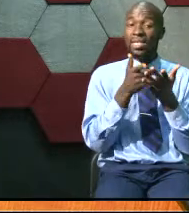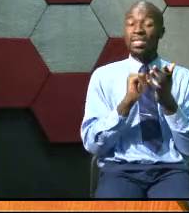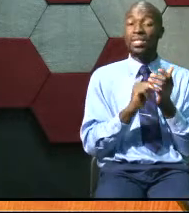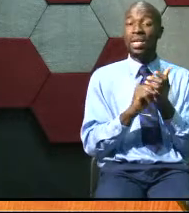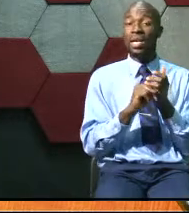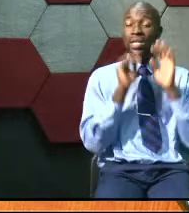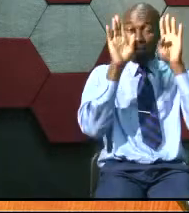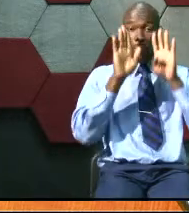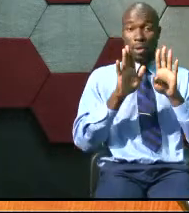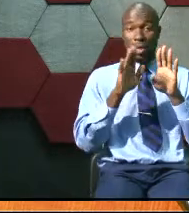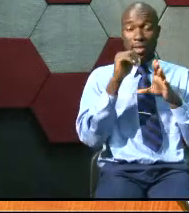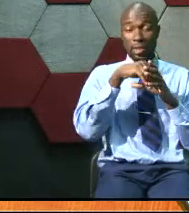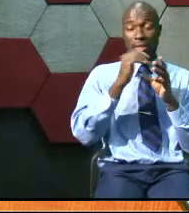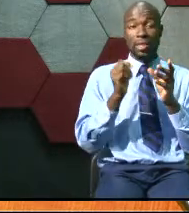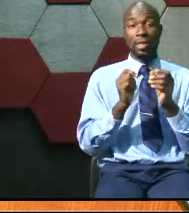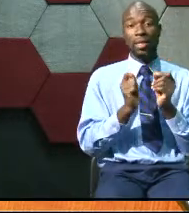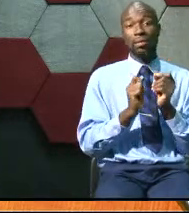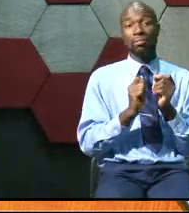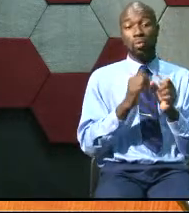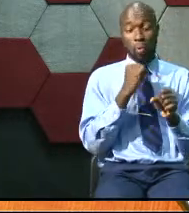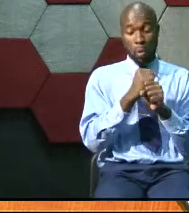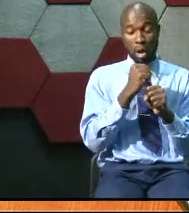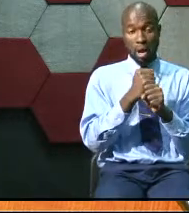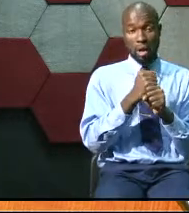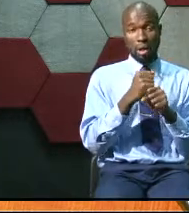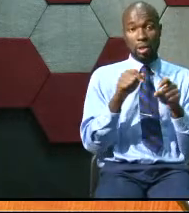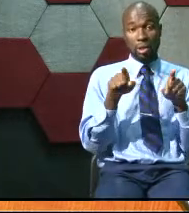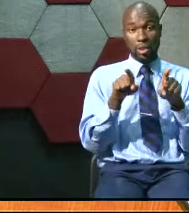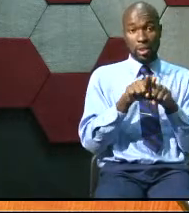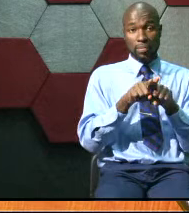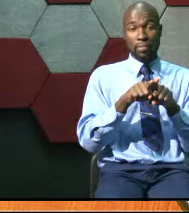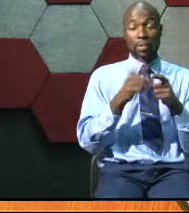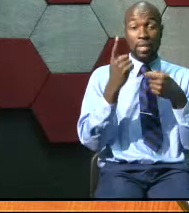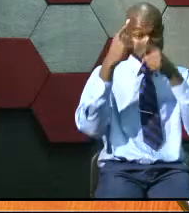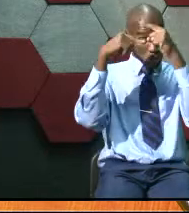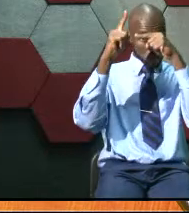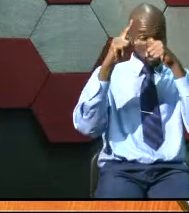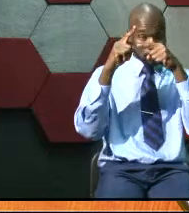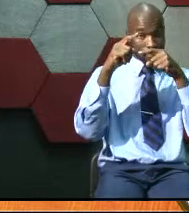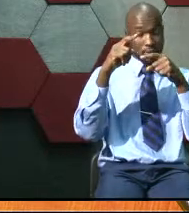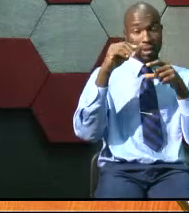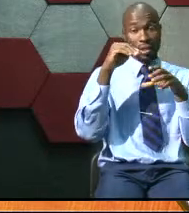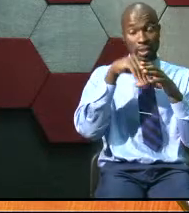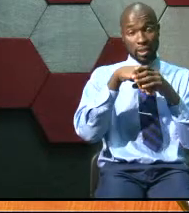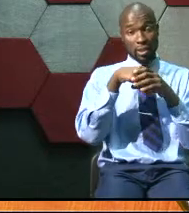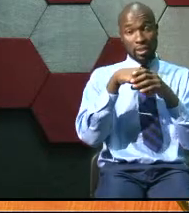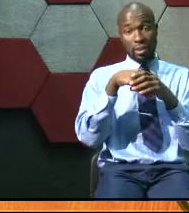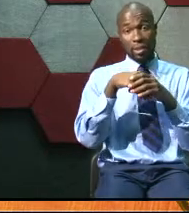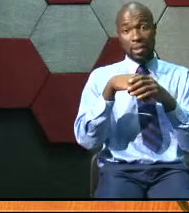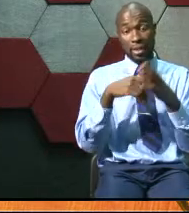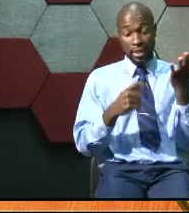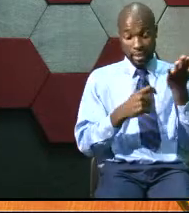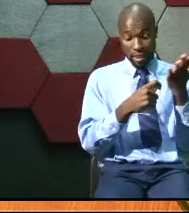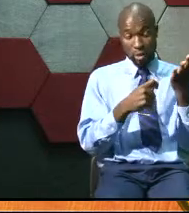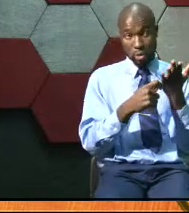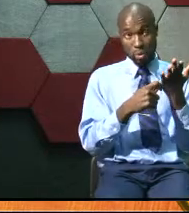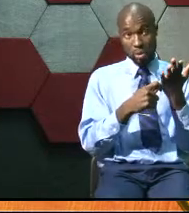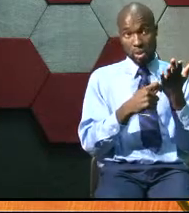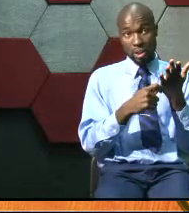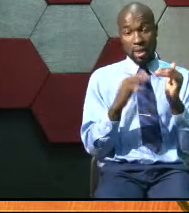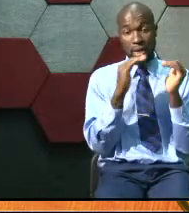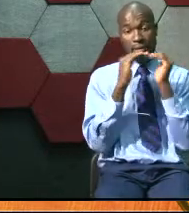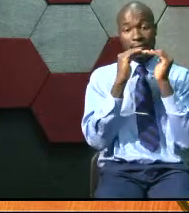part of the project's application and development, then they qualify to fit in the technology, the